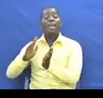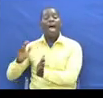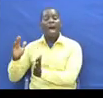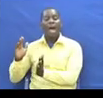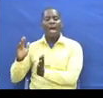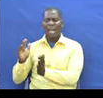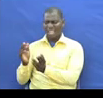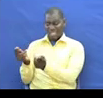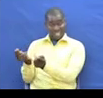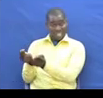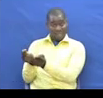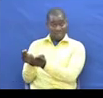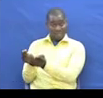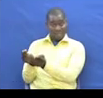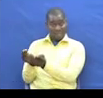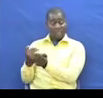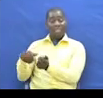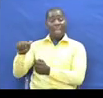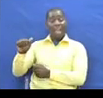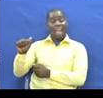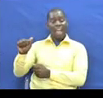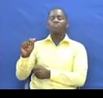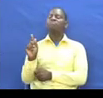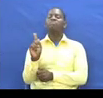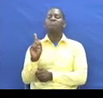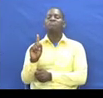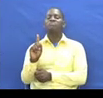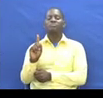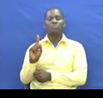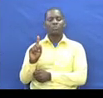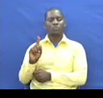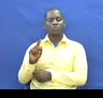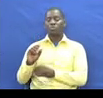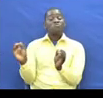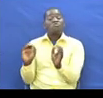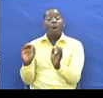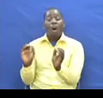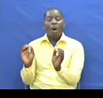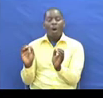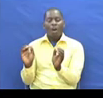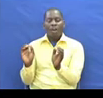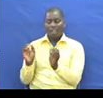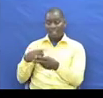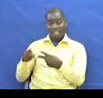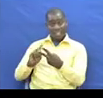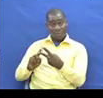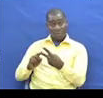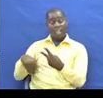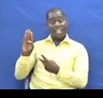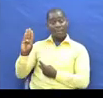the same which has got A? No. In the second ordered pair, the first entry is